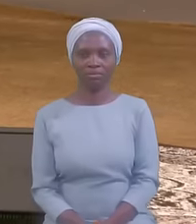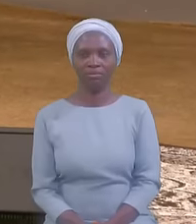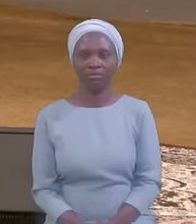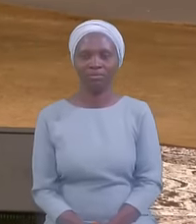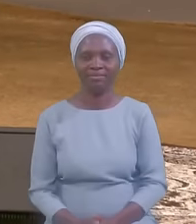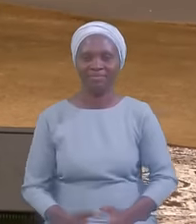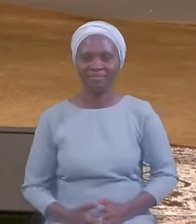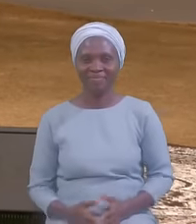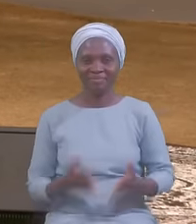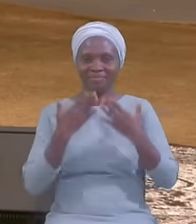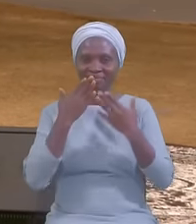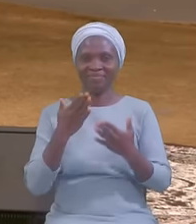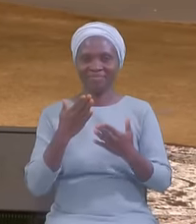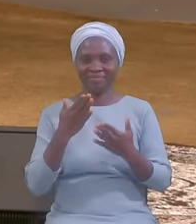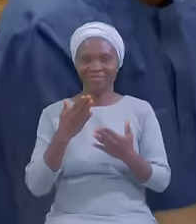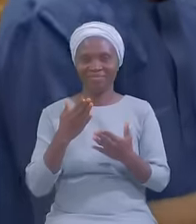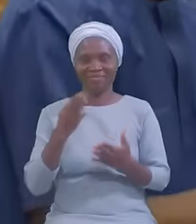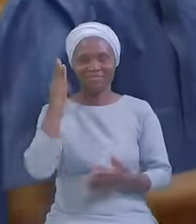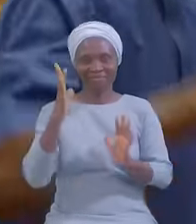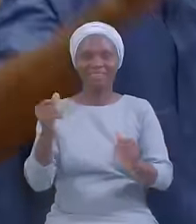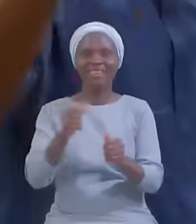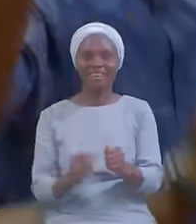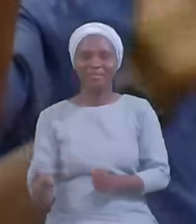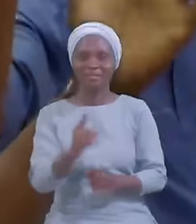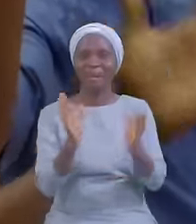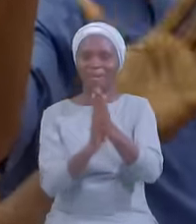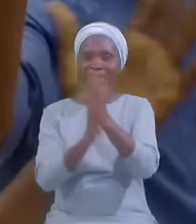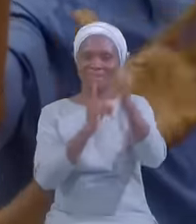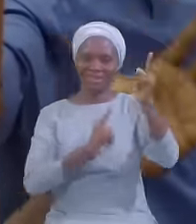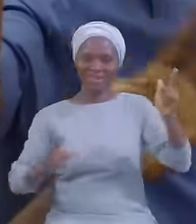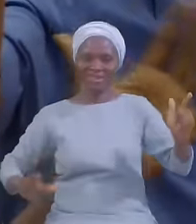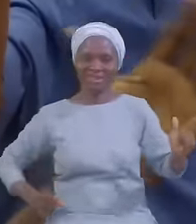Pastor, everybody praise the Lord.